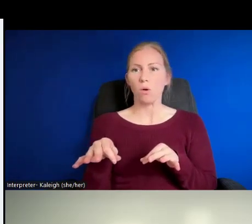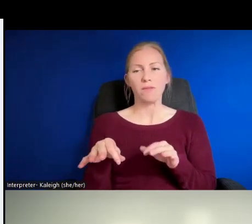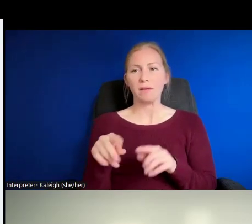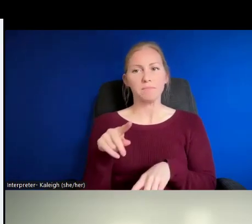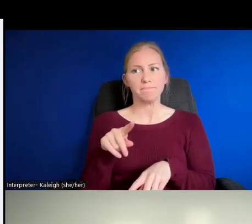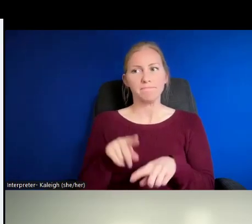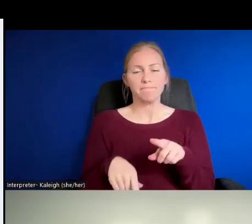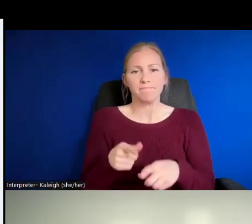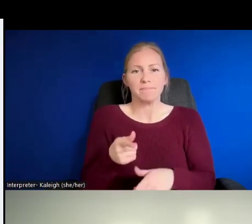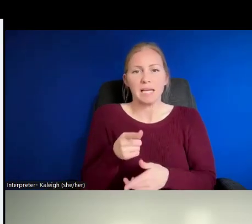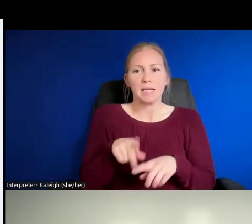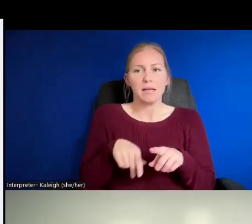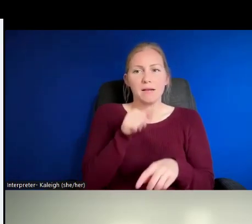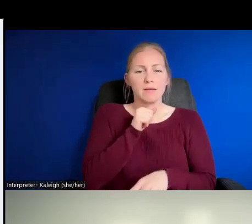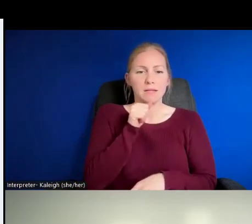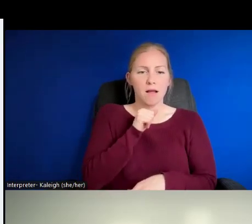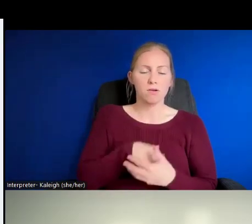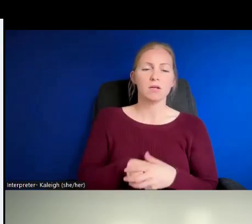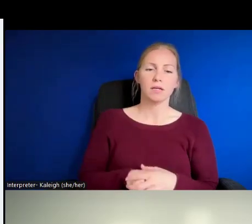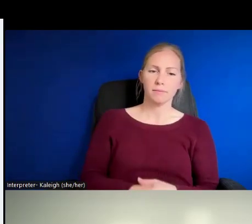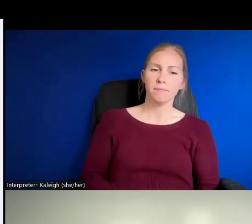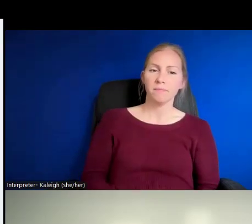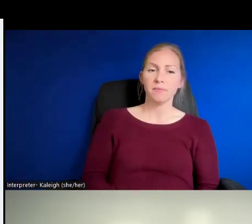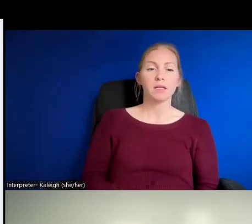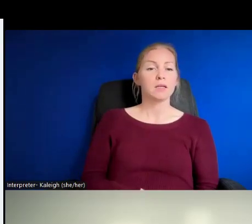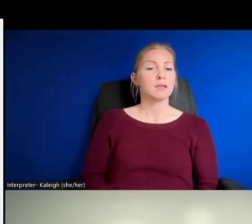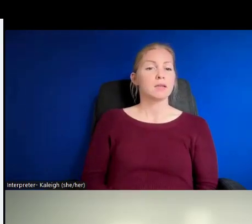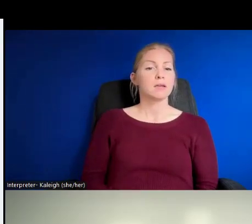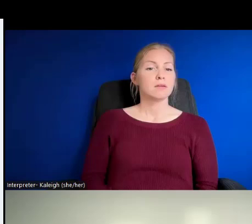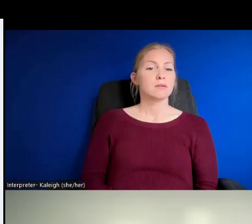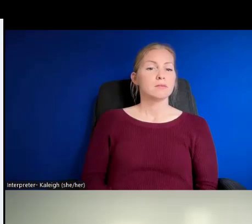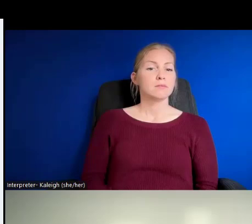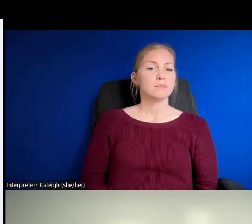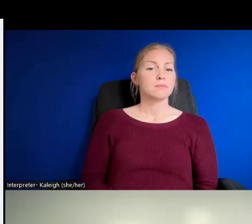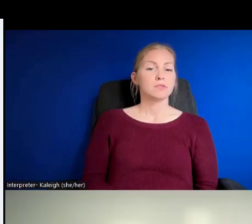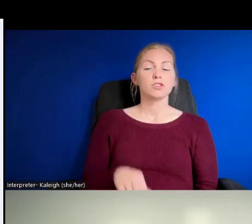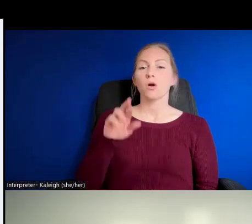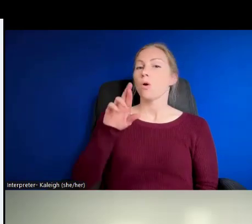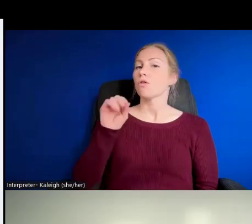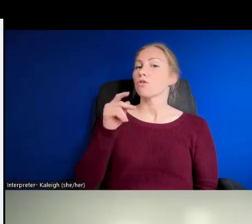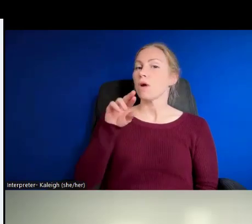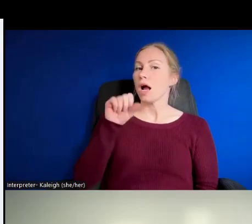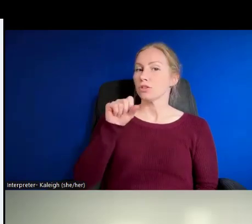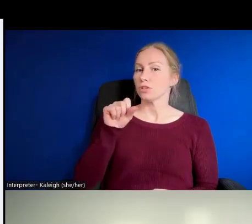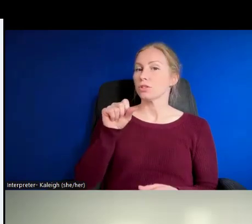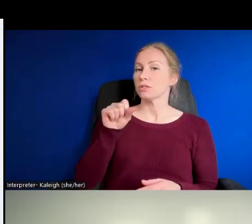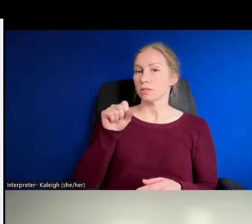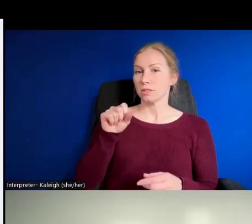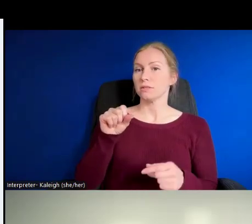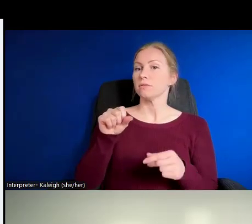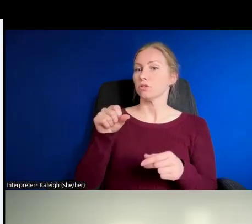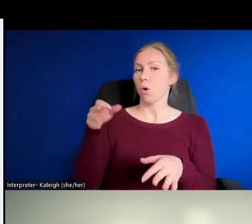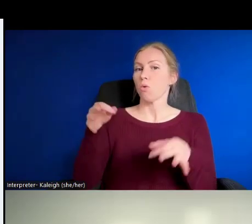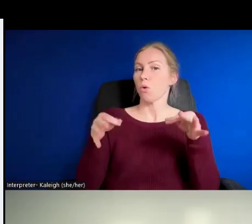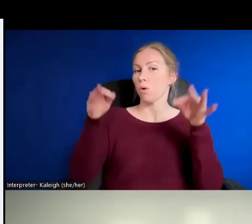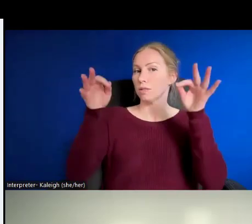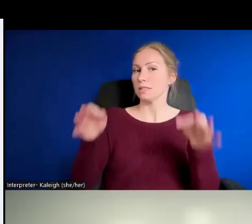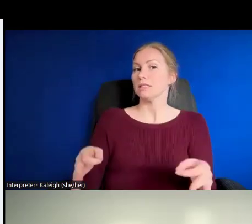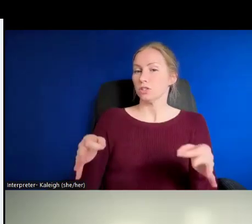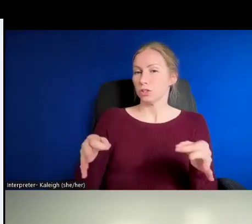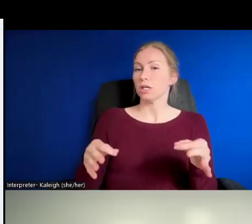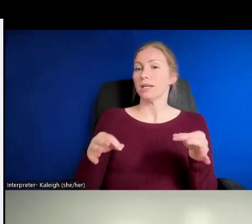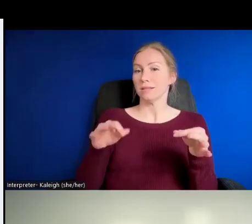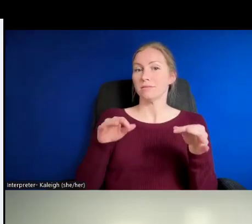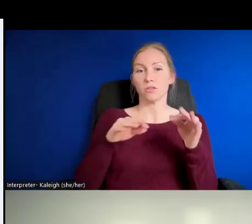Now, if you read the decision in which this language appears, the Rogers decision, you